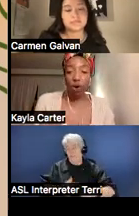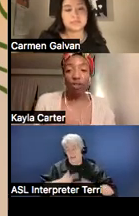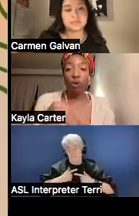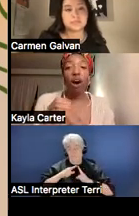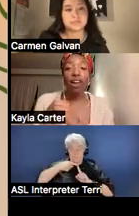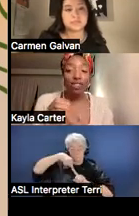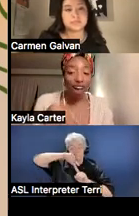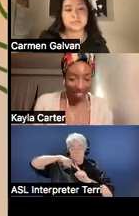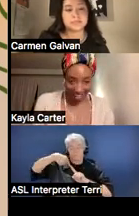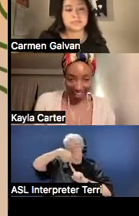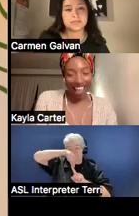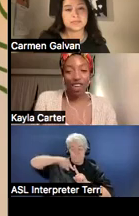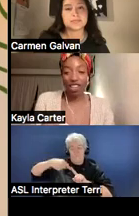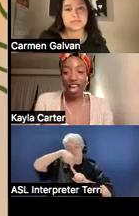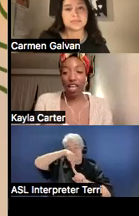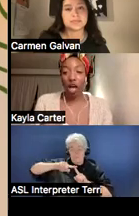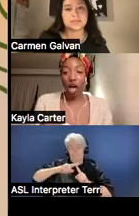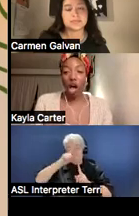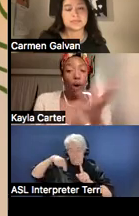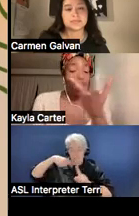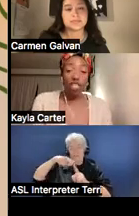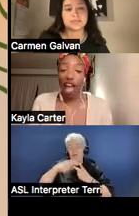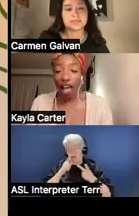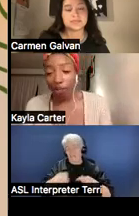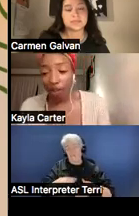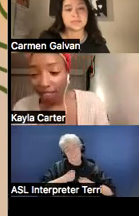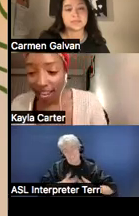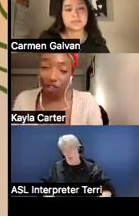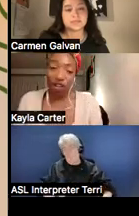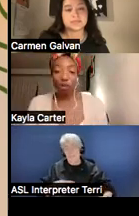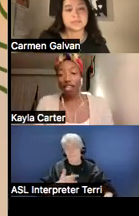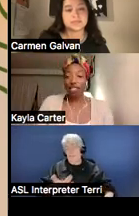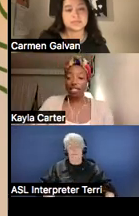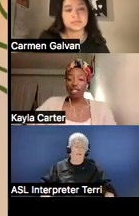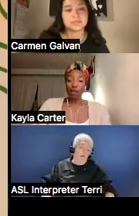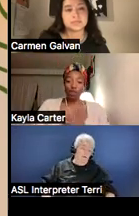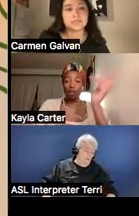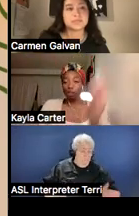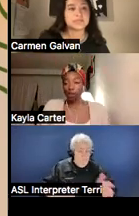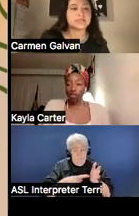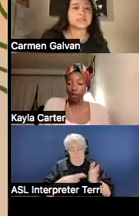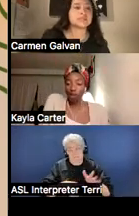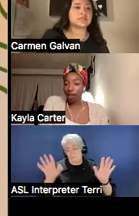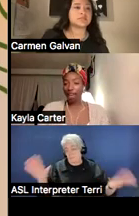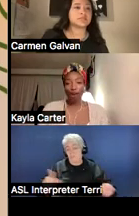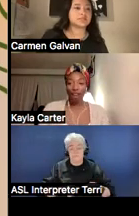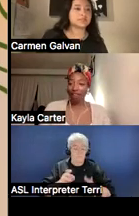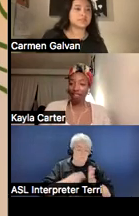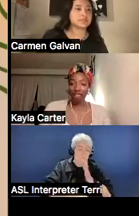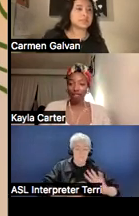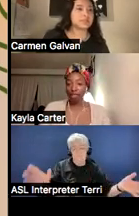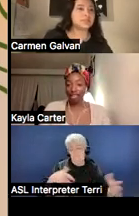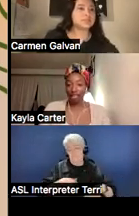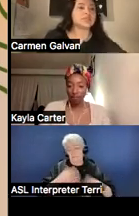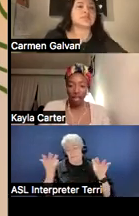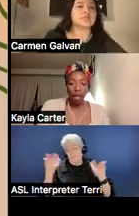you to know, if you are exhausted and you're like, oh, actually, the debts are going to be debts and the bills are going to be bills and I'm done and I don't have anything